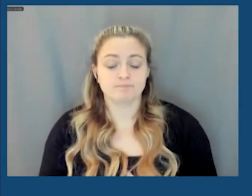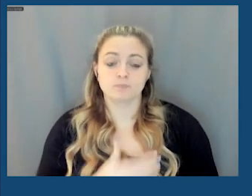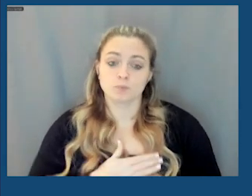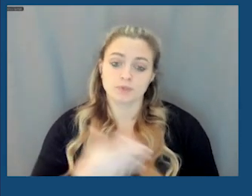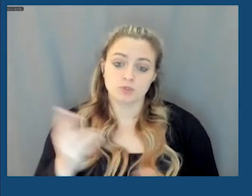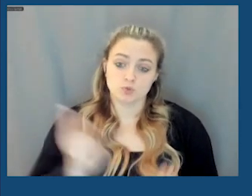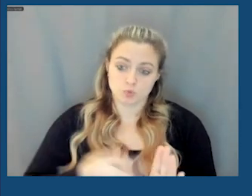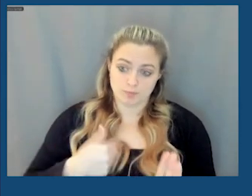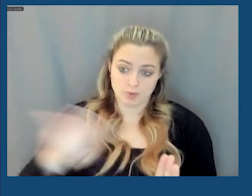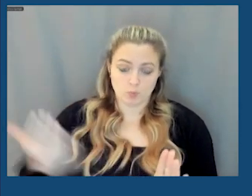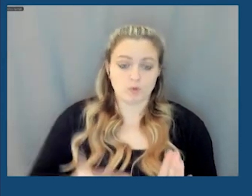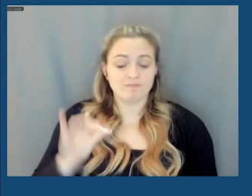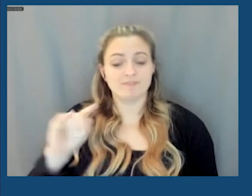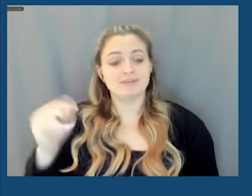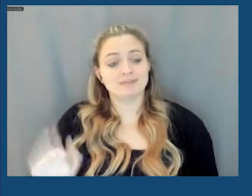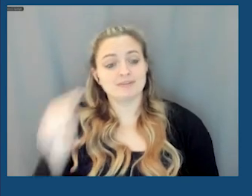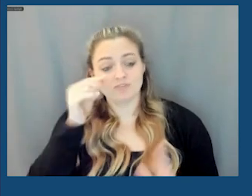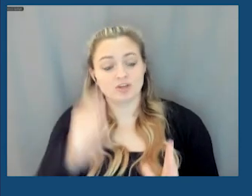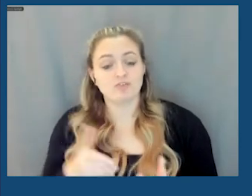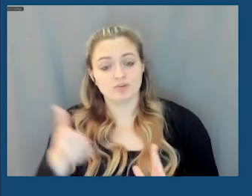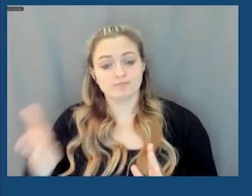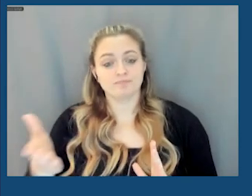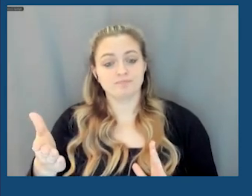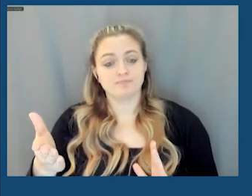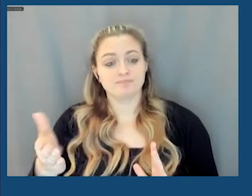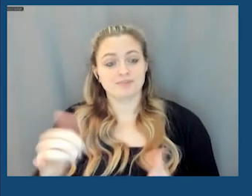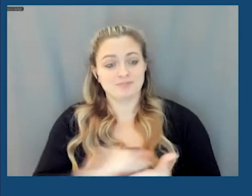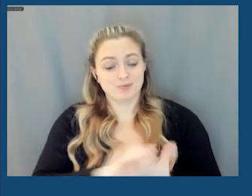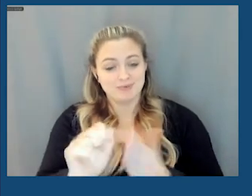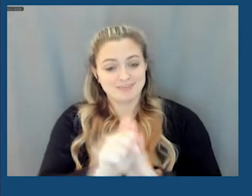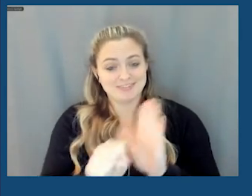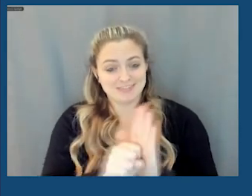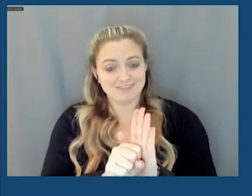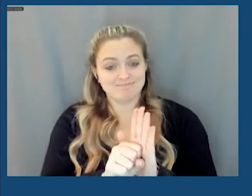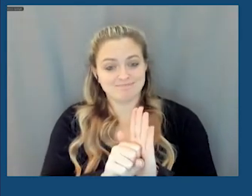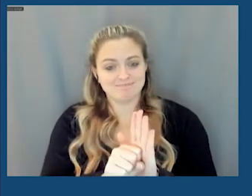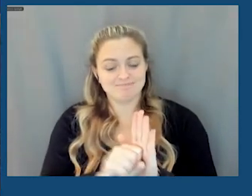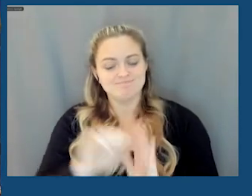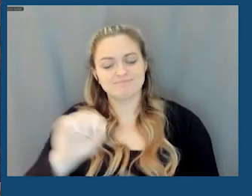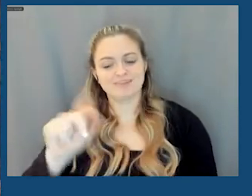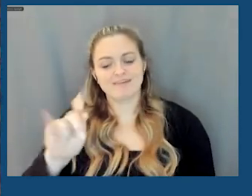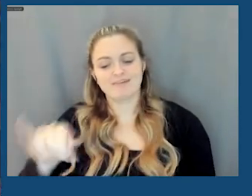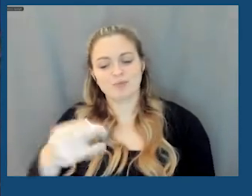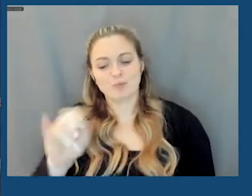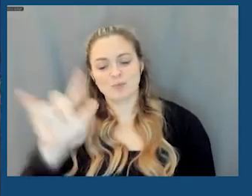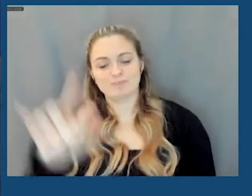in welcoming the 57th Governor of the great state of New York, Governor Kathy Hochul.